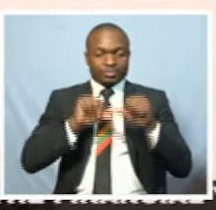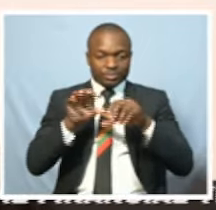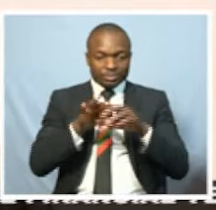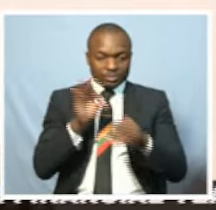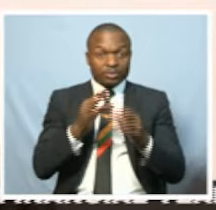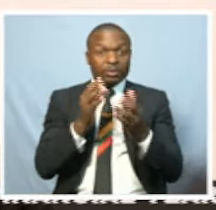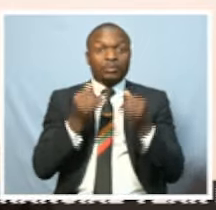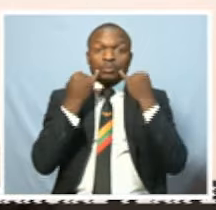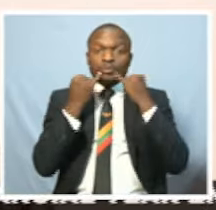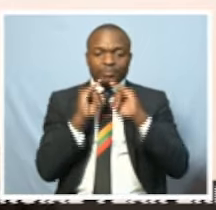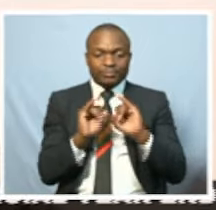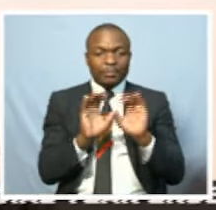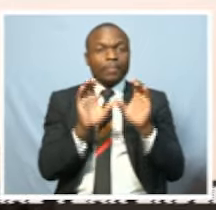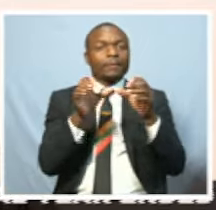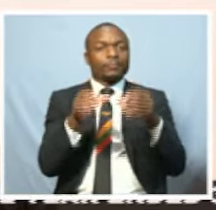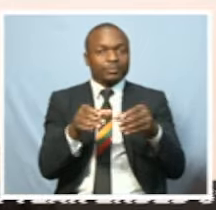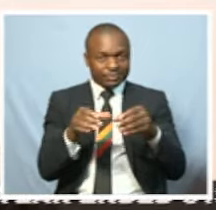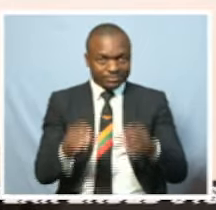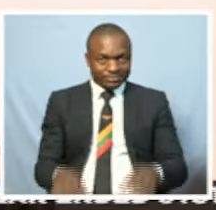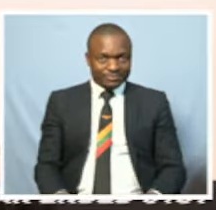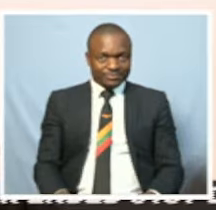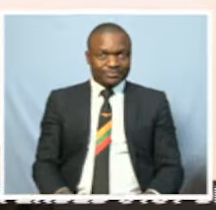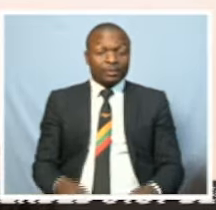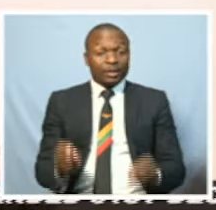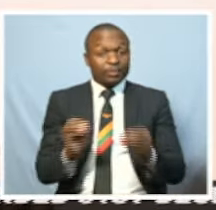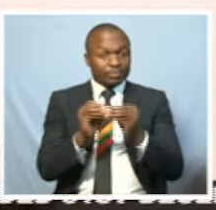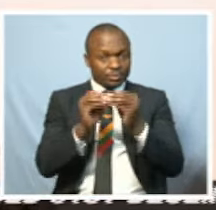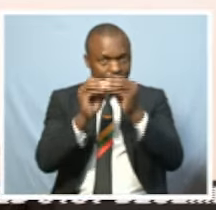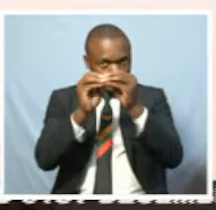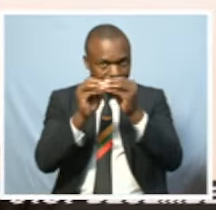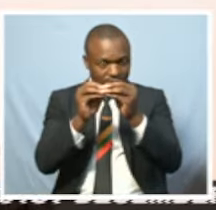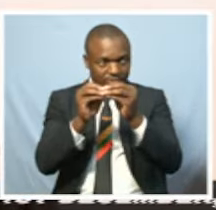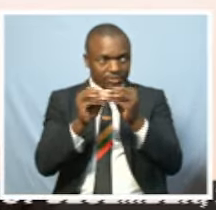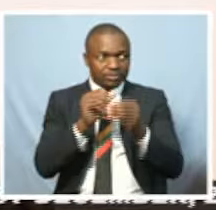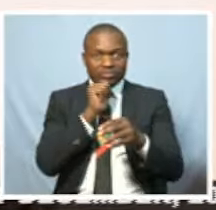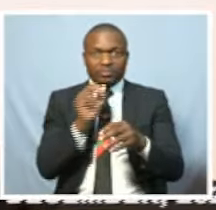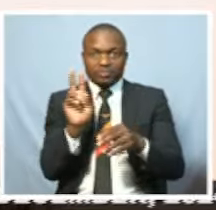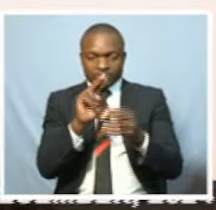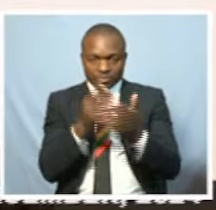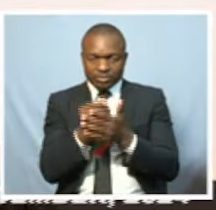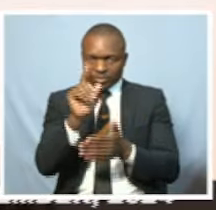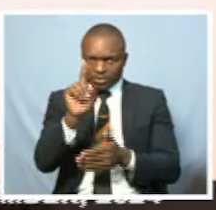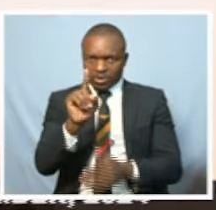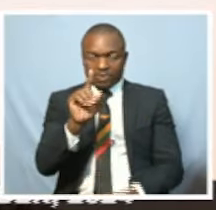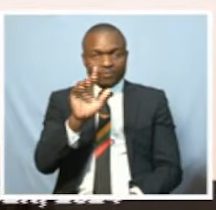like to inform the committee that a total of unspent funds of